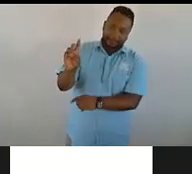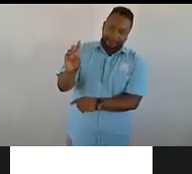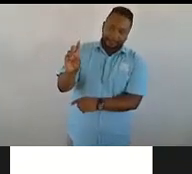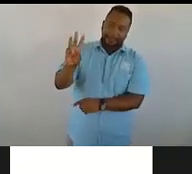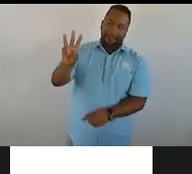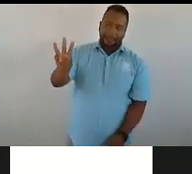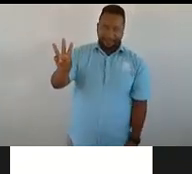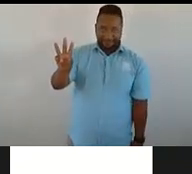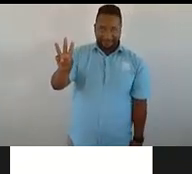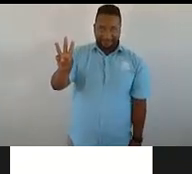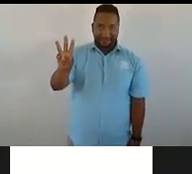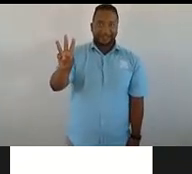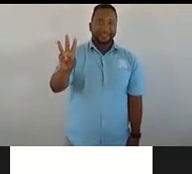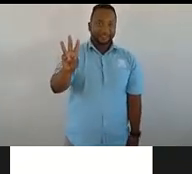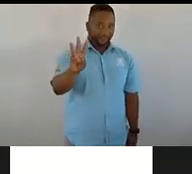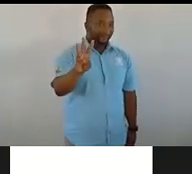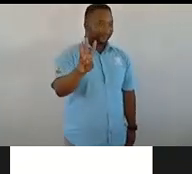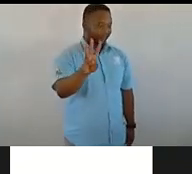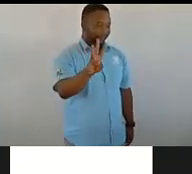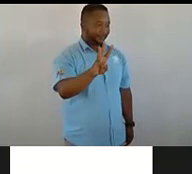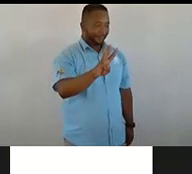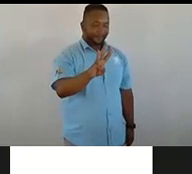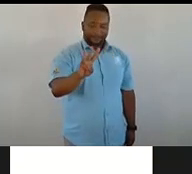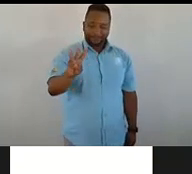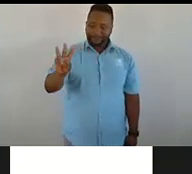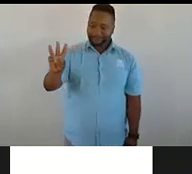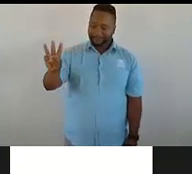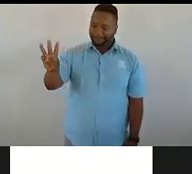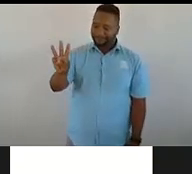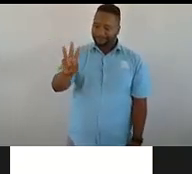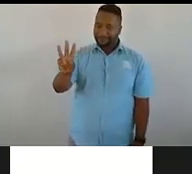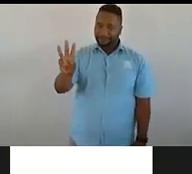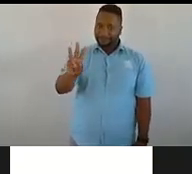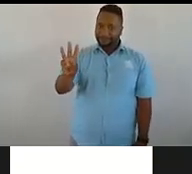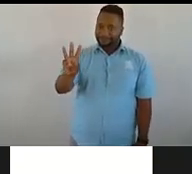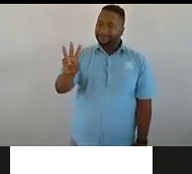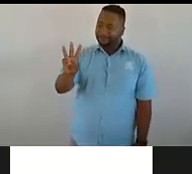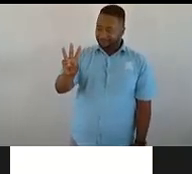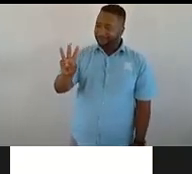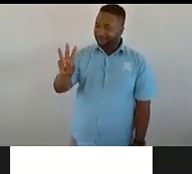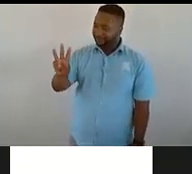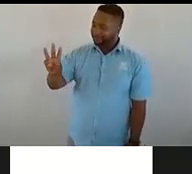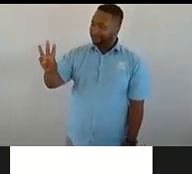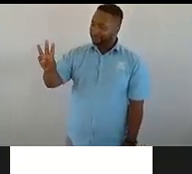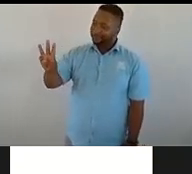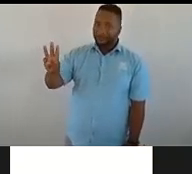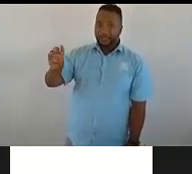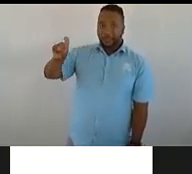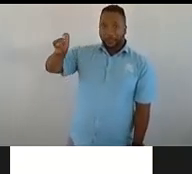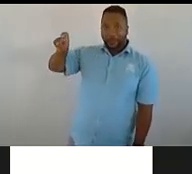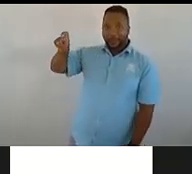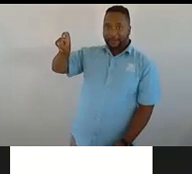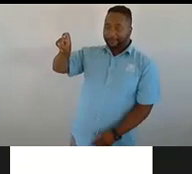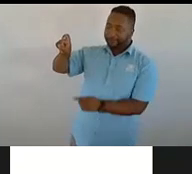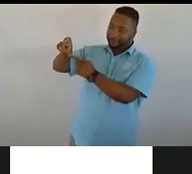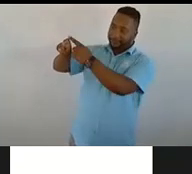W, so you have the 3 fingers that looks like writing a W. So this is why this is not the number